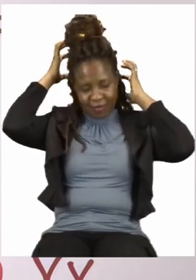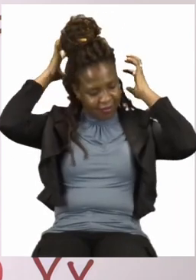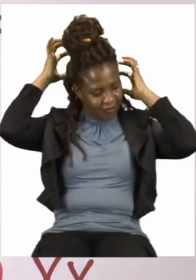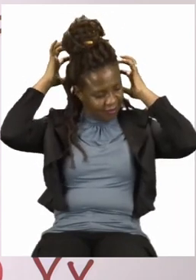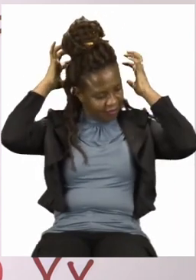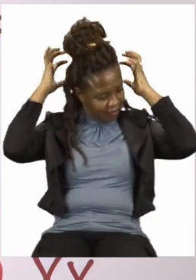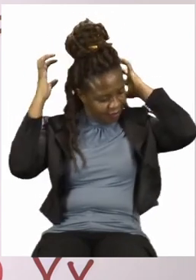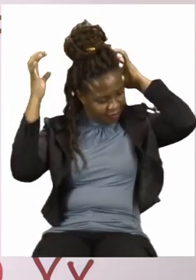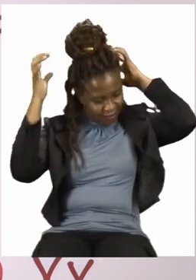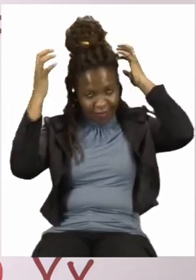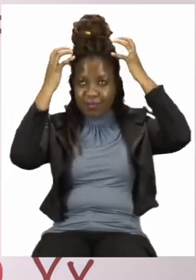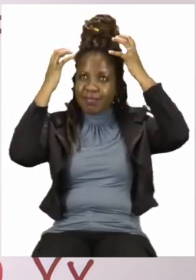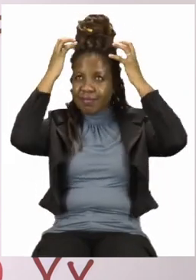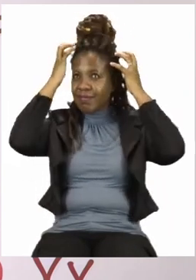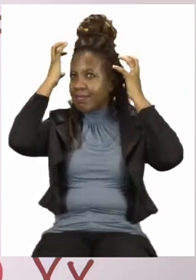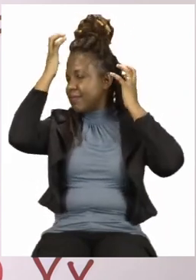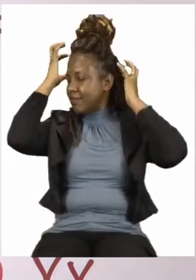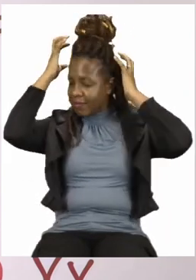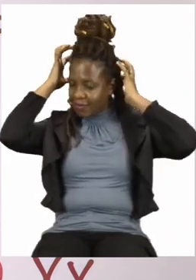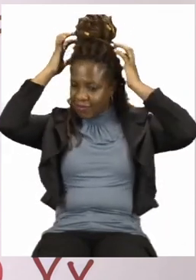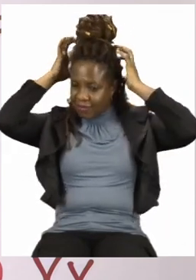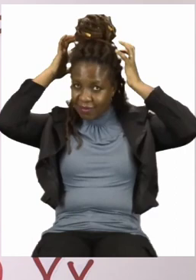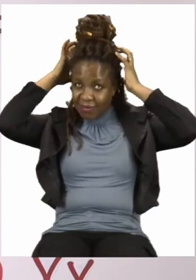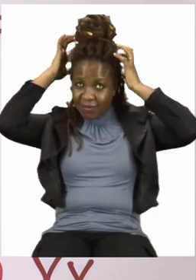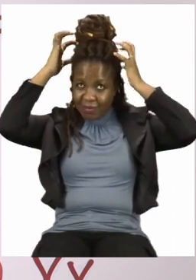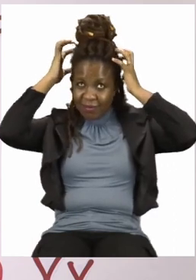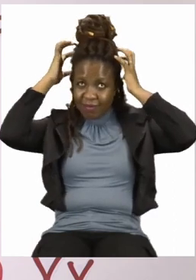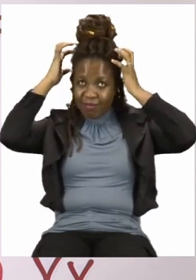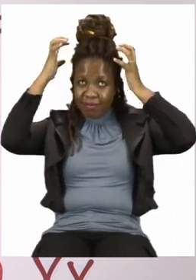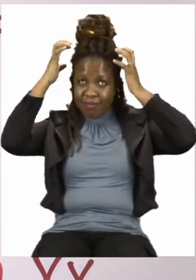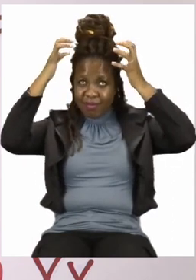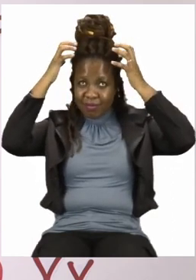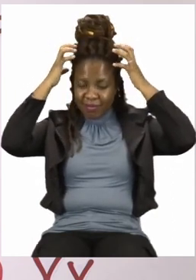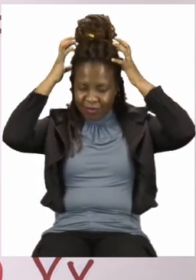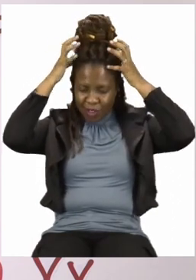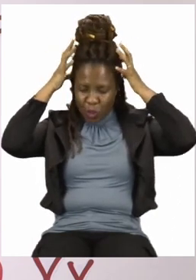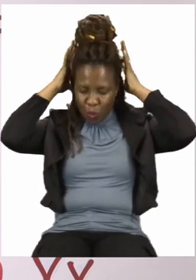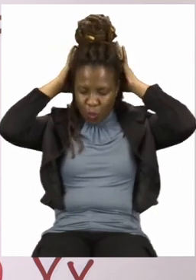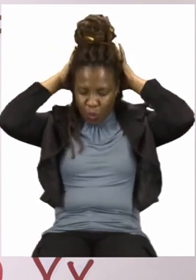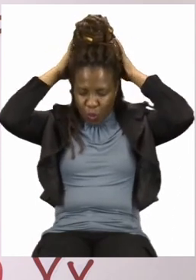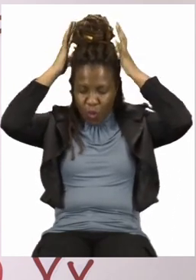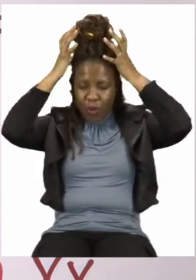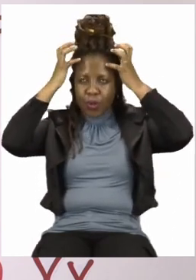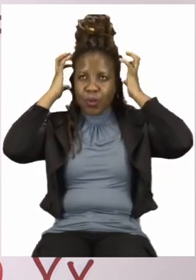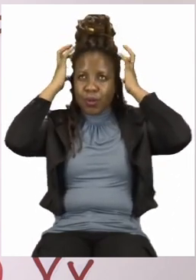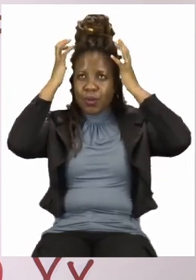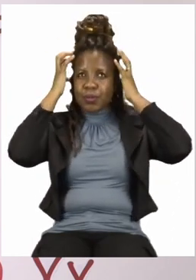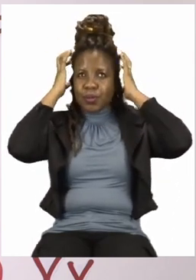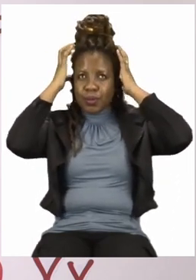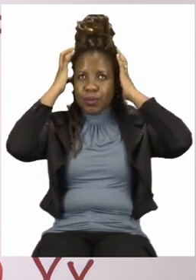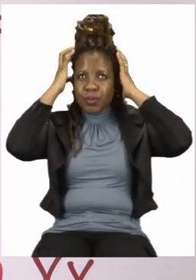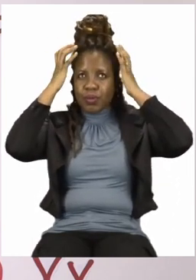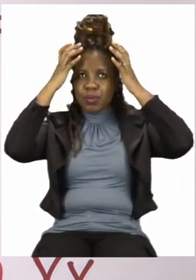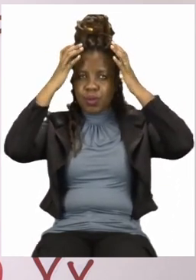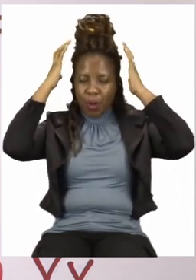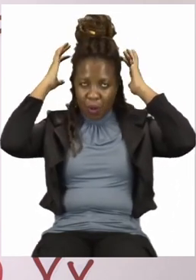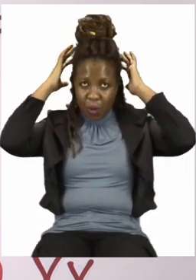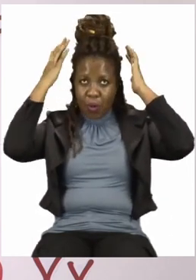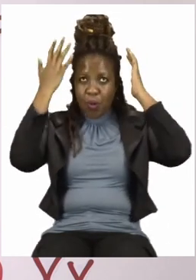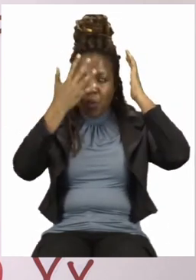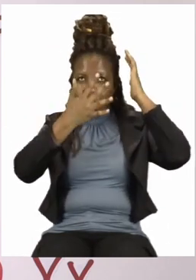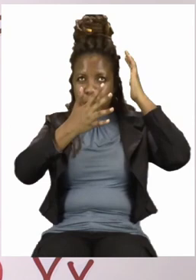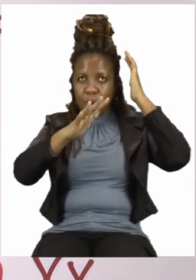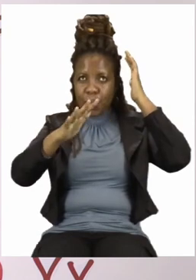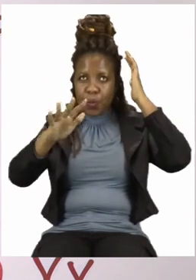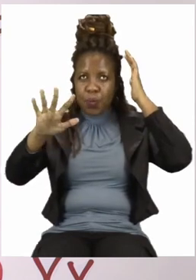down. Very good. And then when it's nice and lathered out, we're going to rinse our hair.